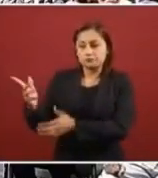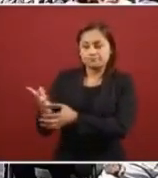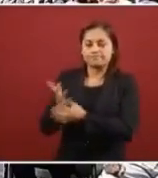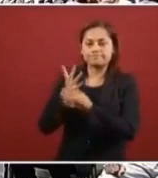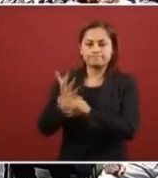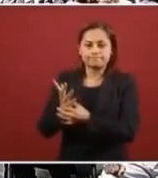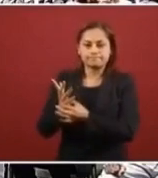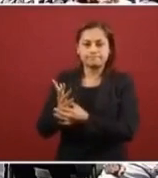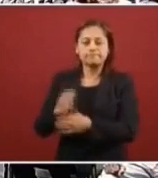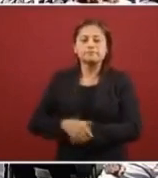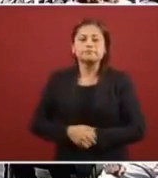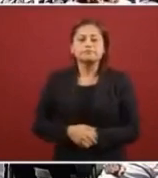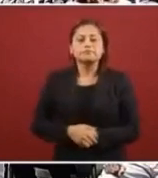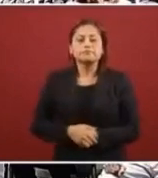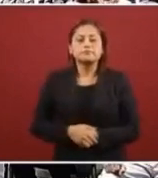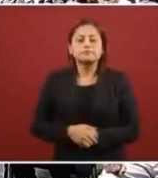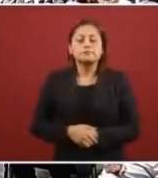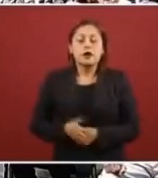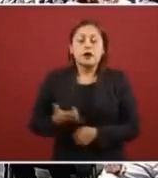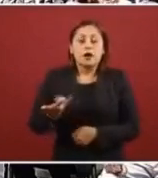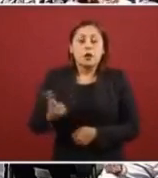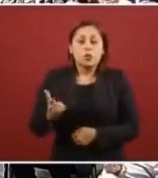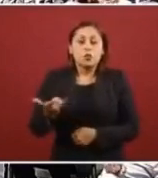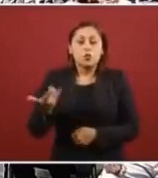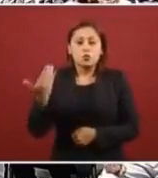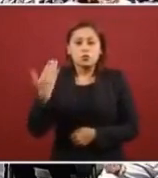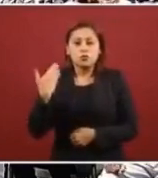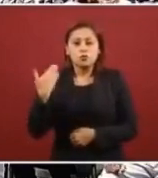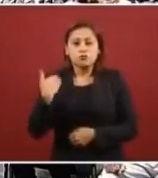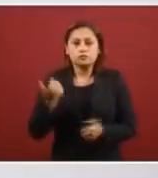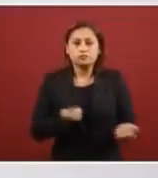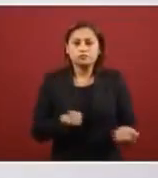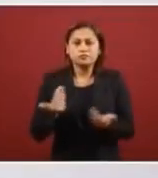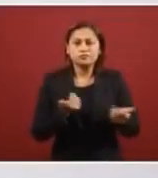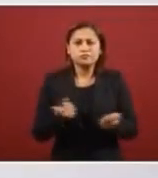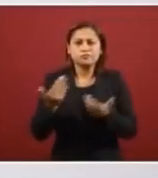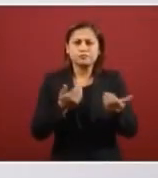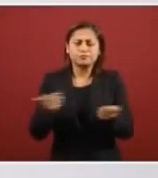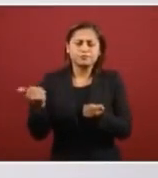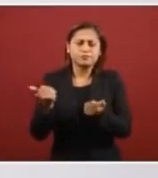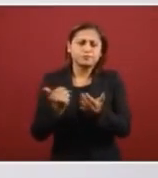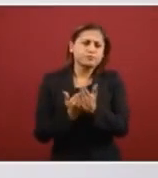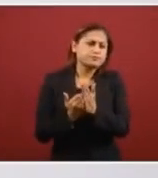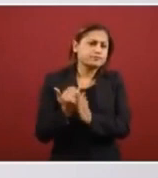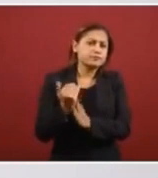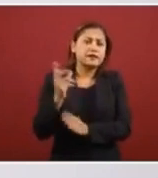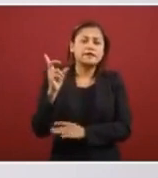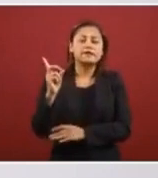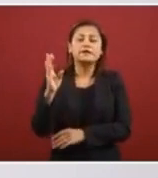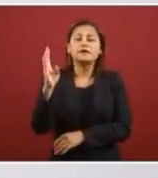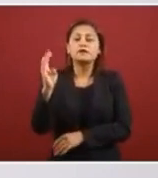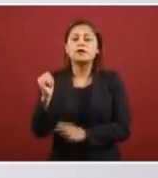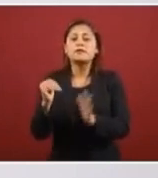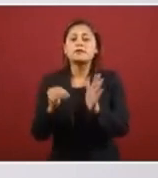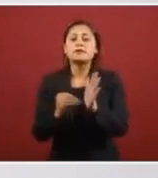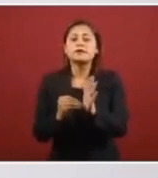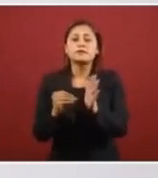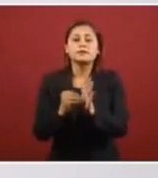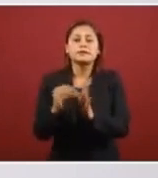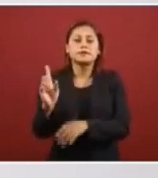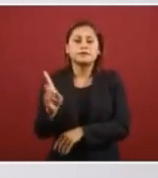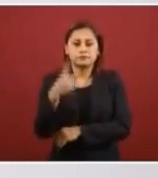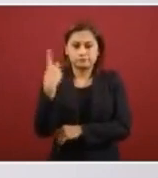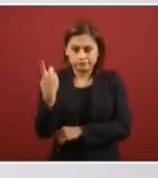in July the exportation came to more than 39,000